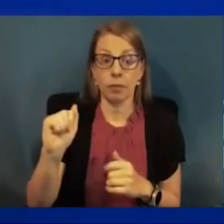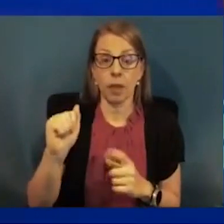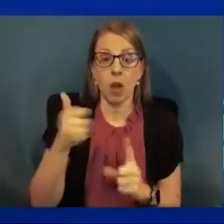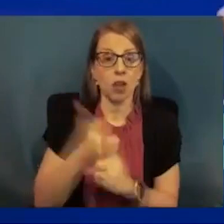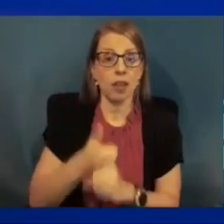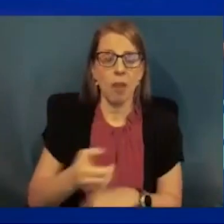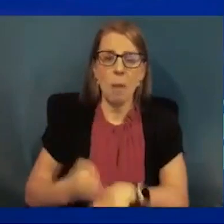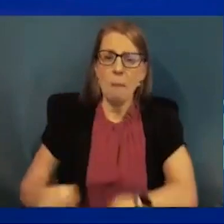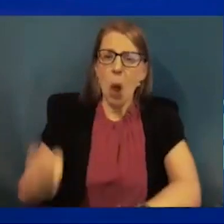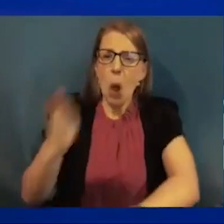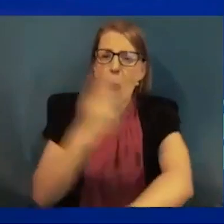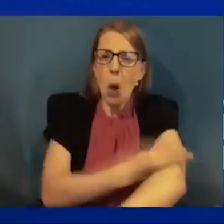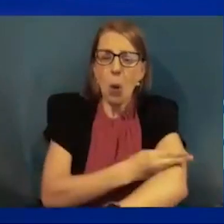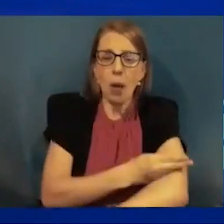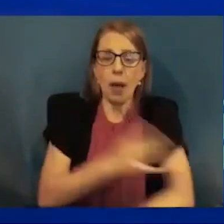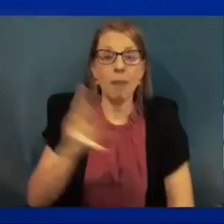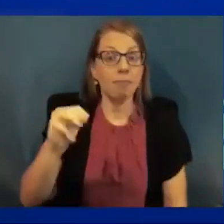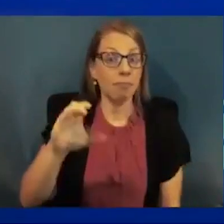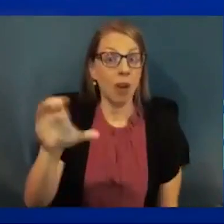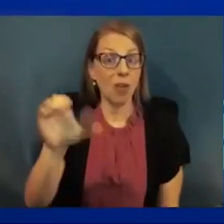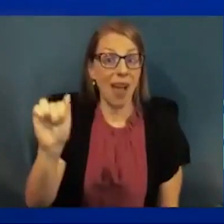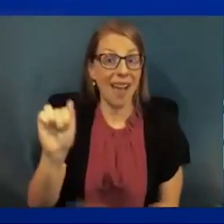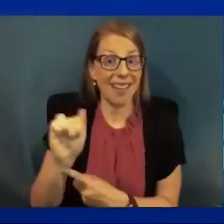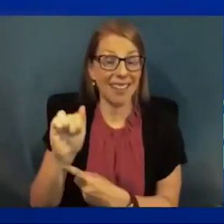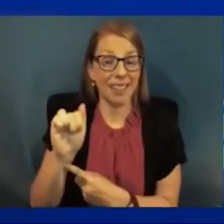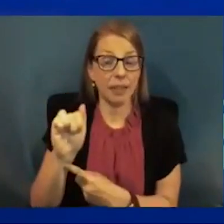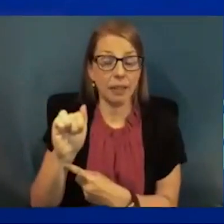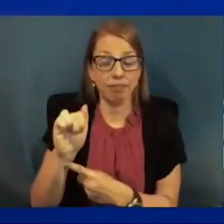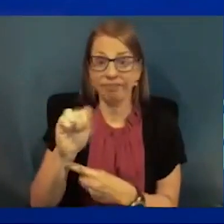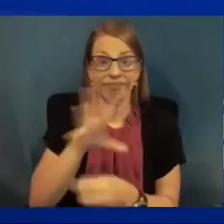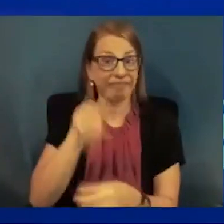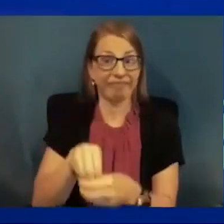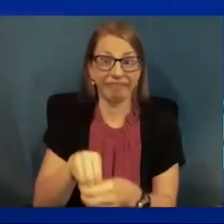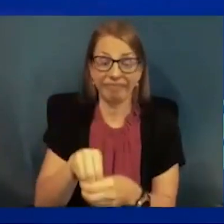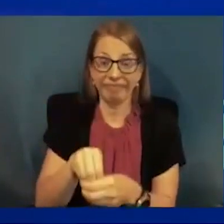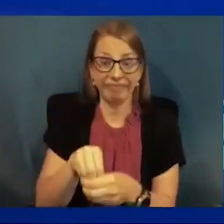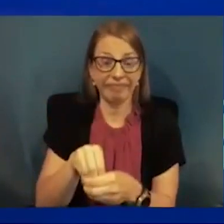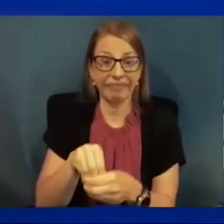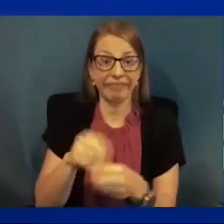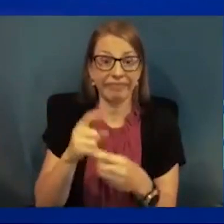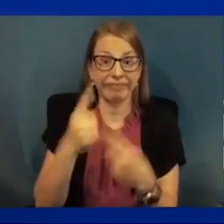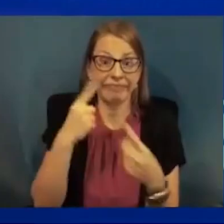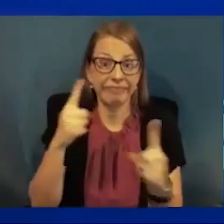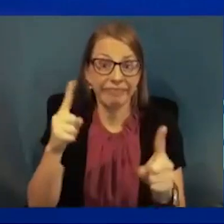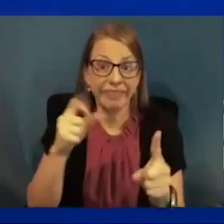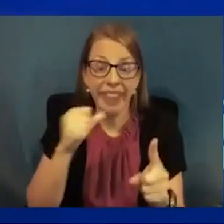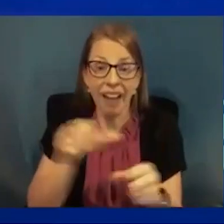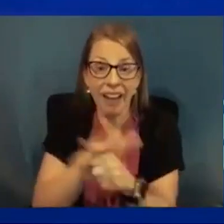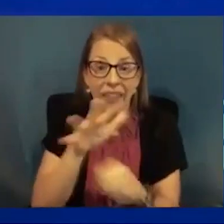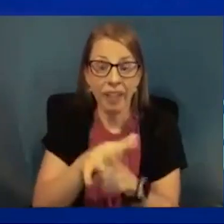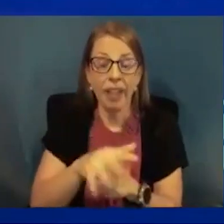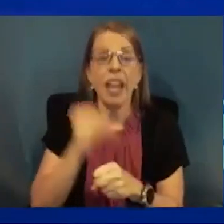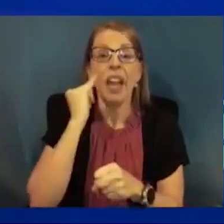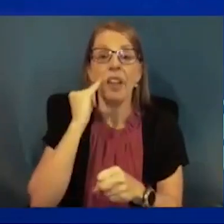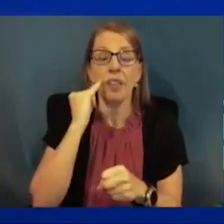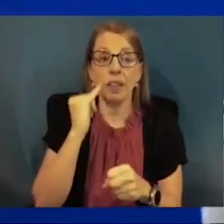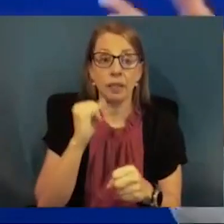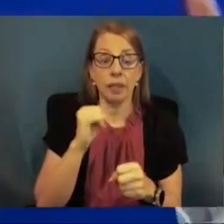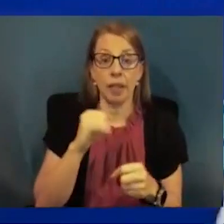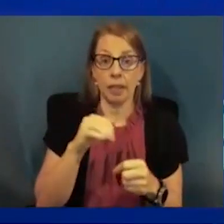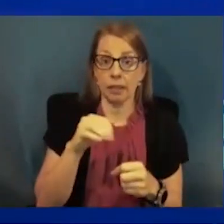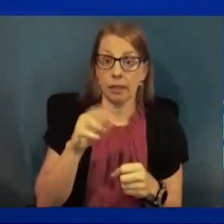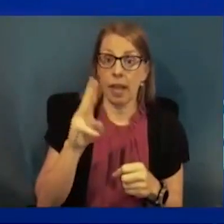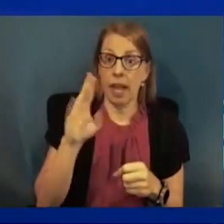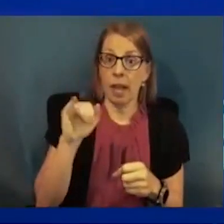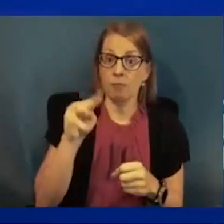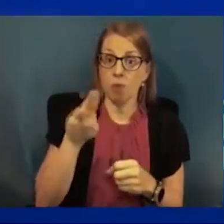this monoclonal antibody thing doesn't get enough play. If you're sick and you're at risk, you should be getting monoclonal antibodies. And I think if you have questions about that, we